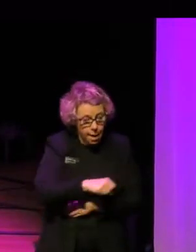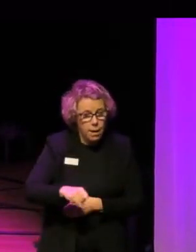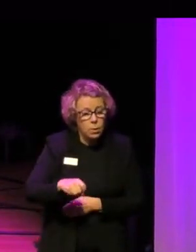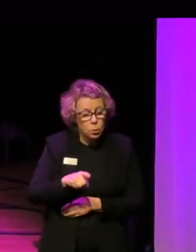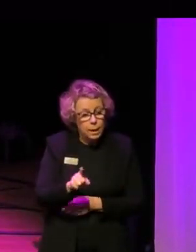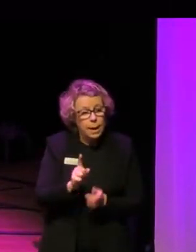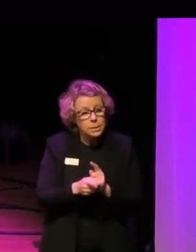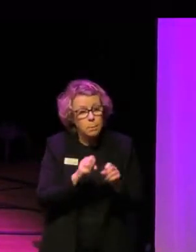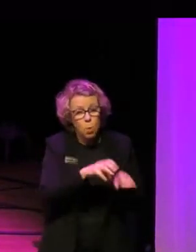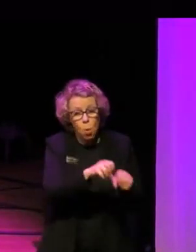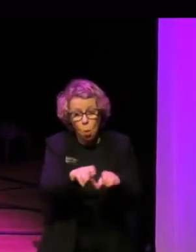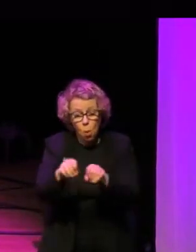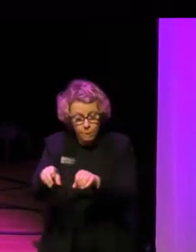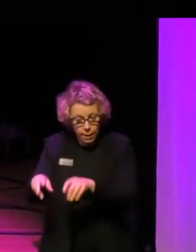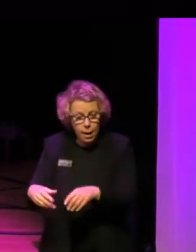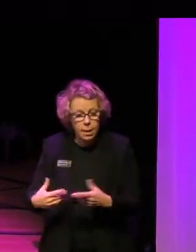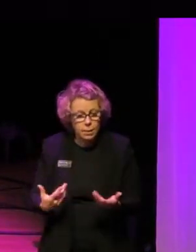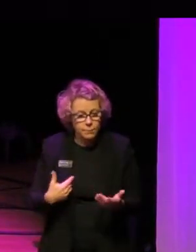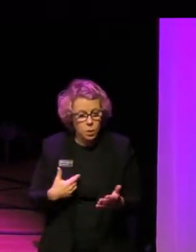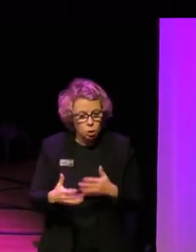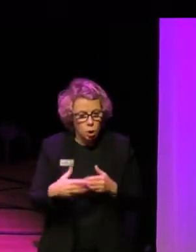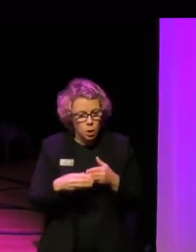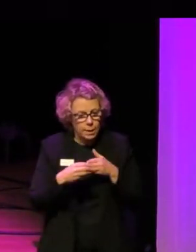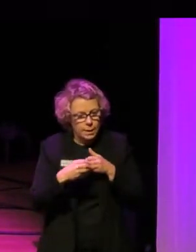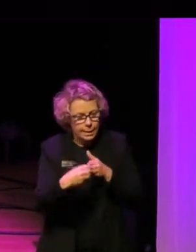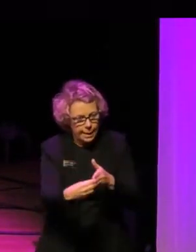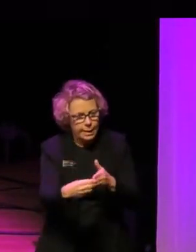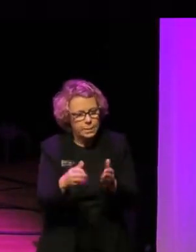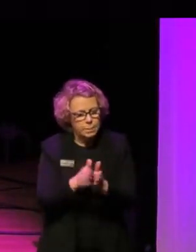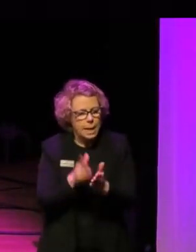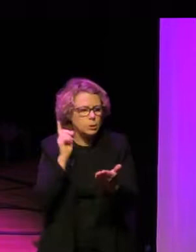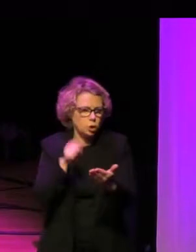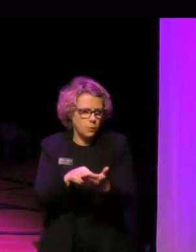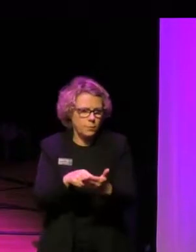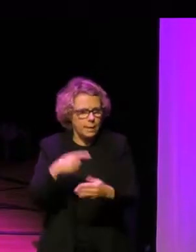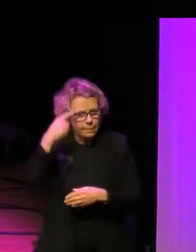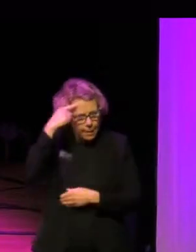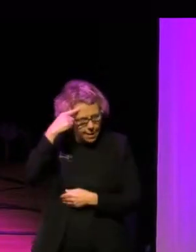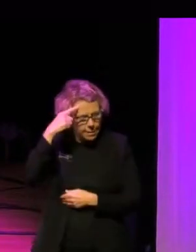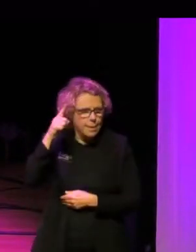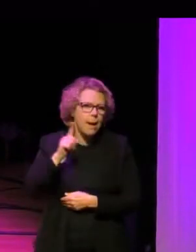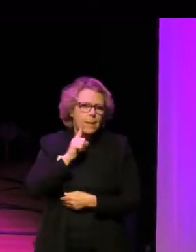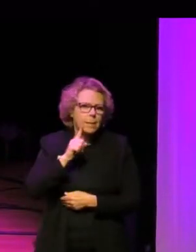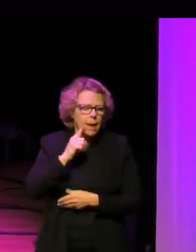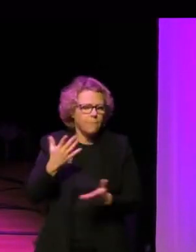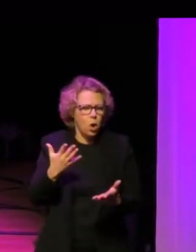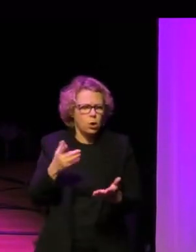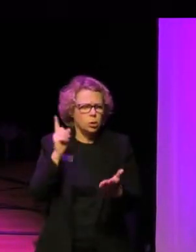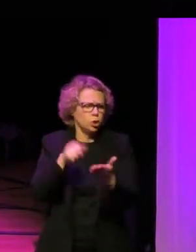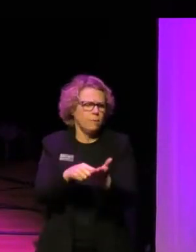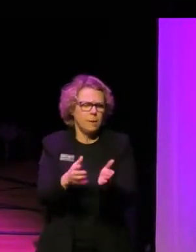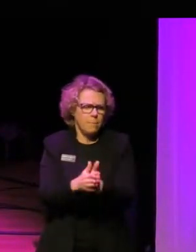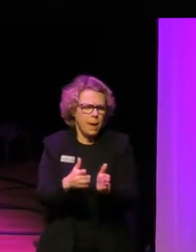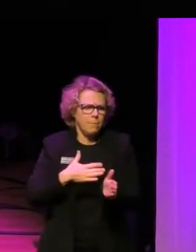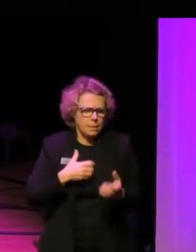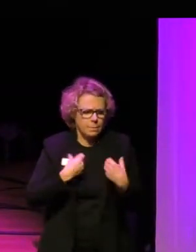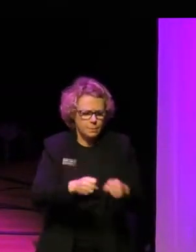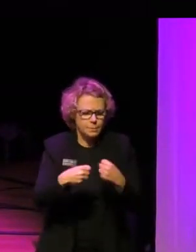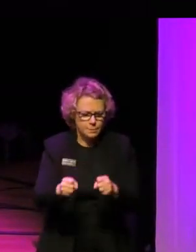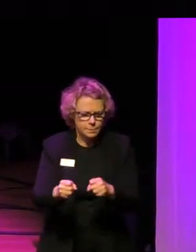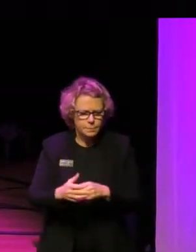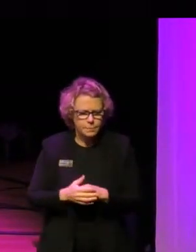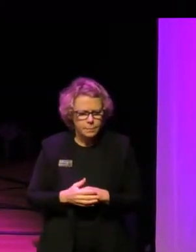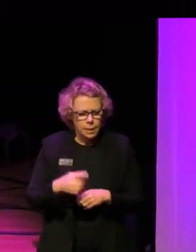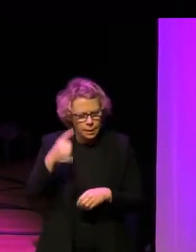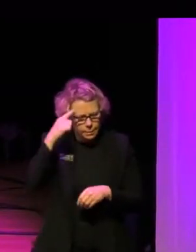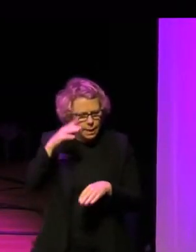purposefully. And thirdly, consider impact. So if I do 1, 2, 3,